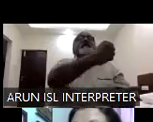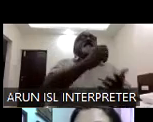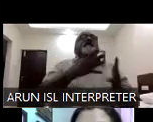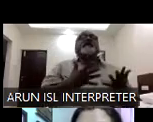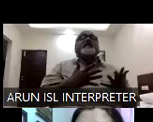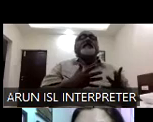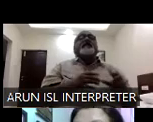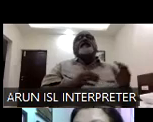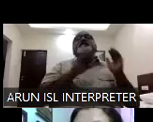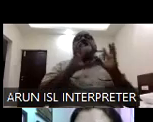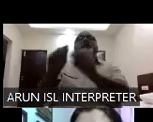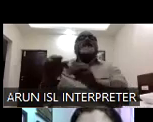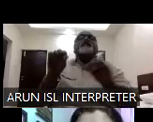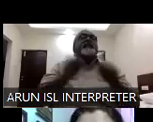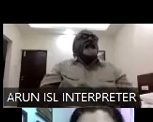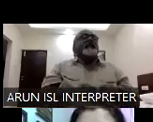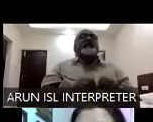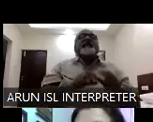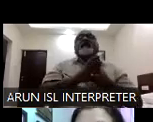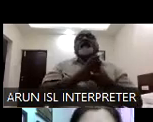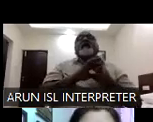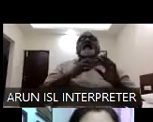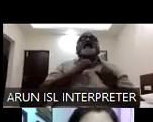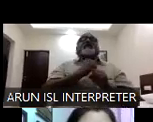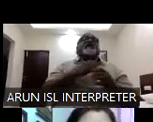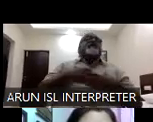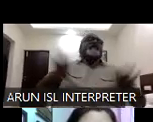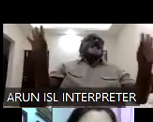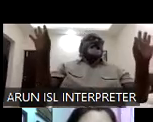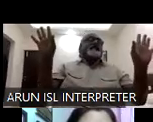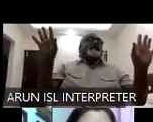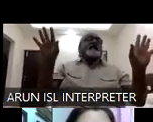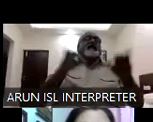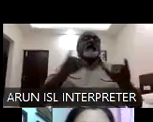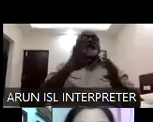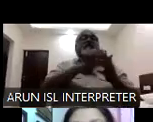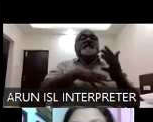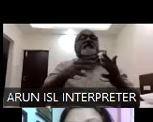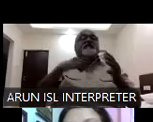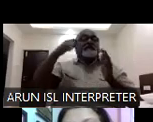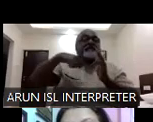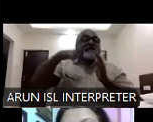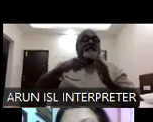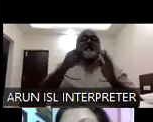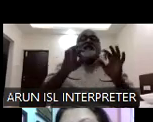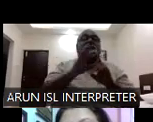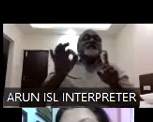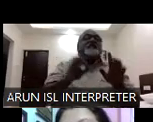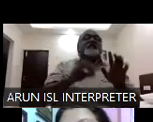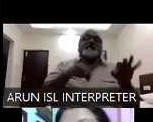systematic schemes and implementation of the schemes will take place. And that is what is